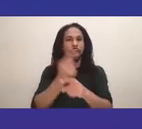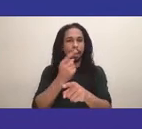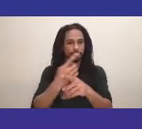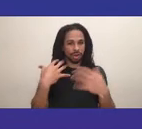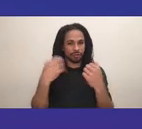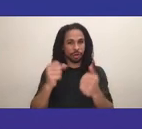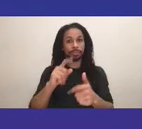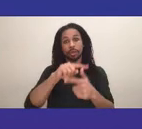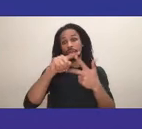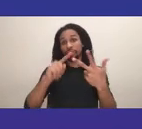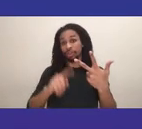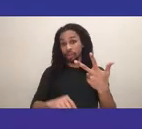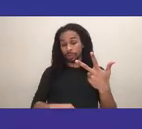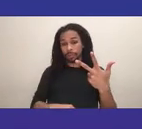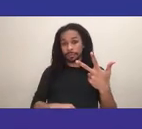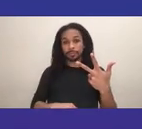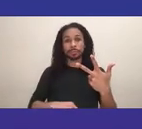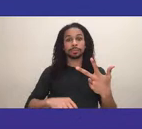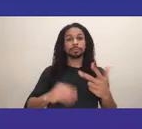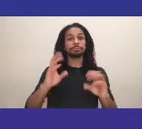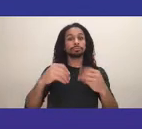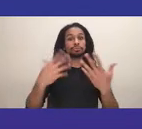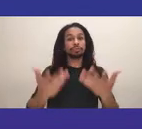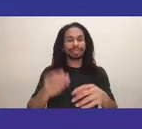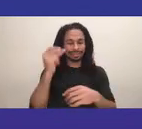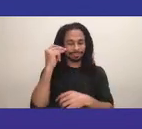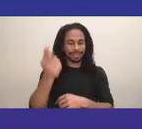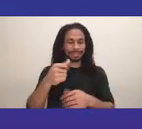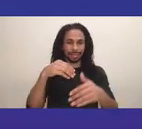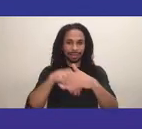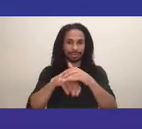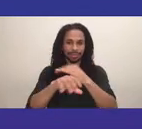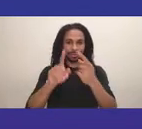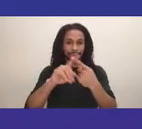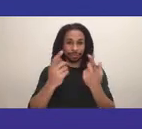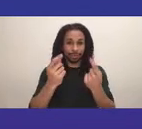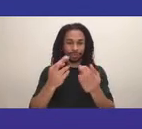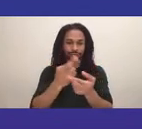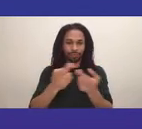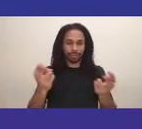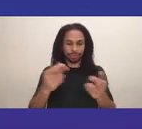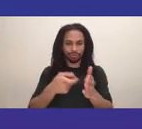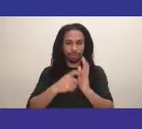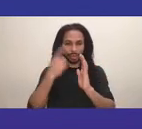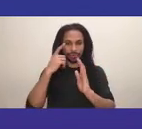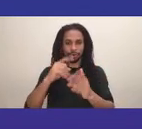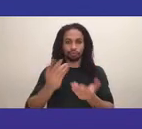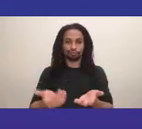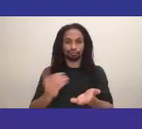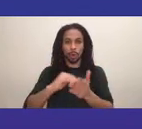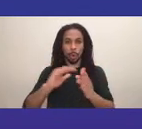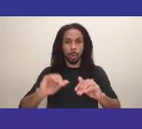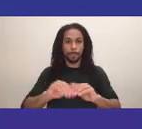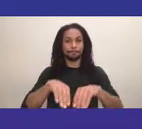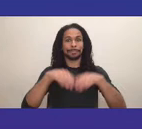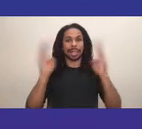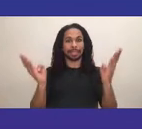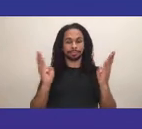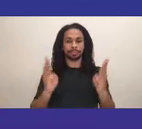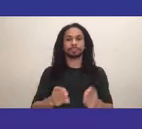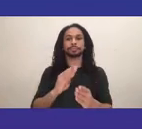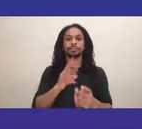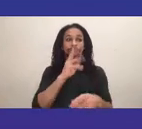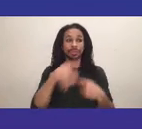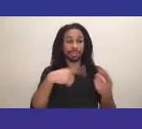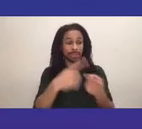Third, provide immediate access to resources required for reopening, addressing both capital